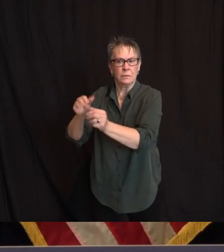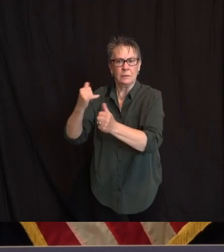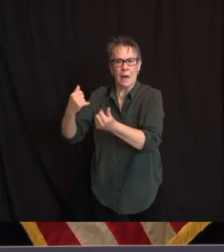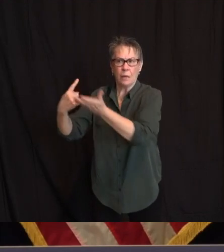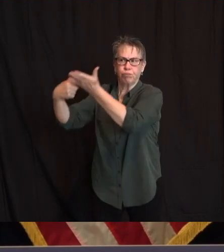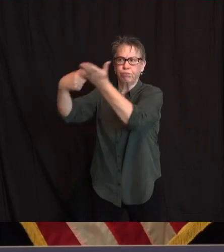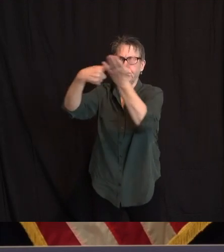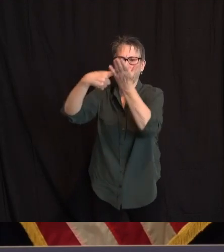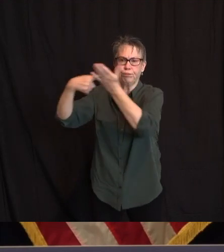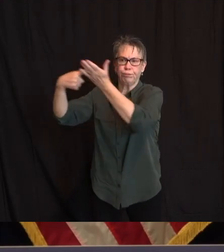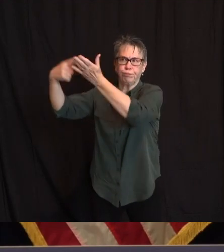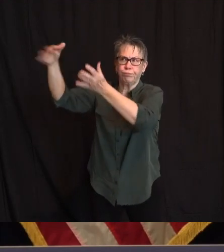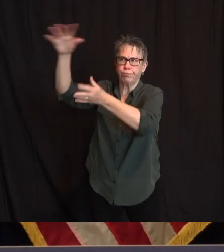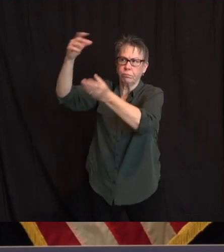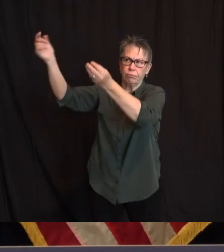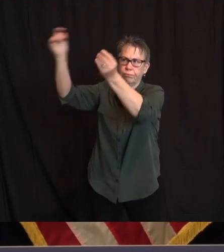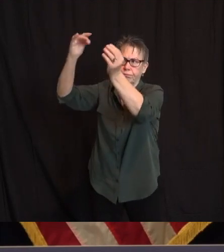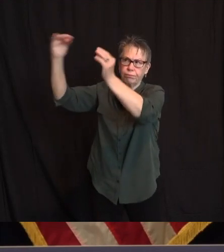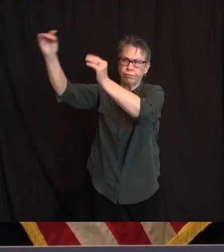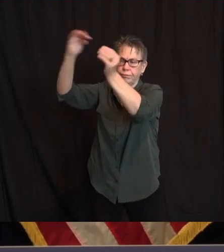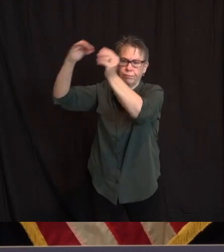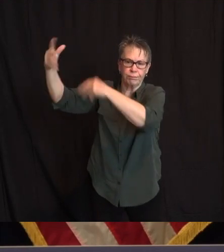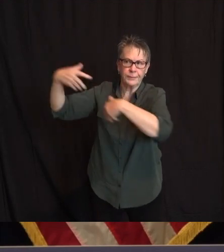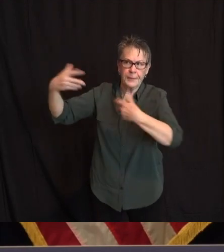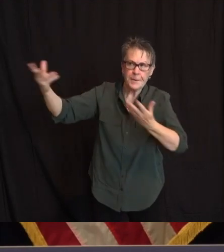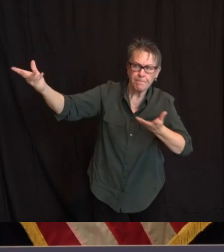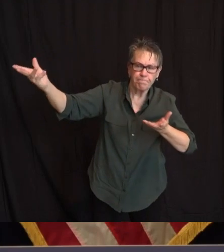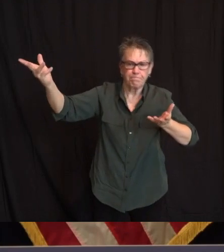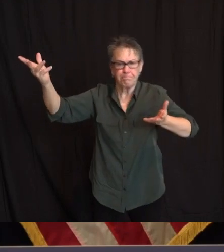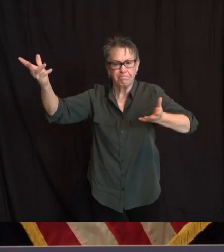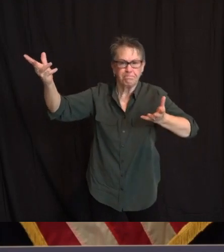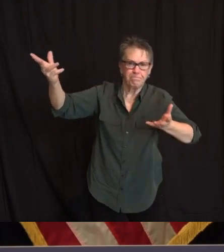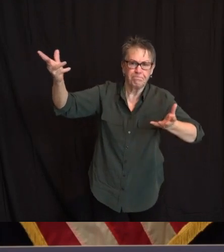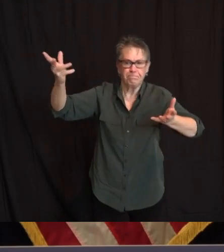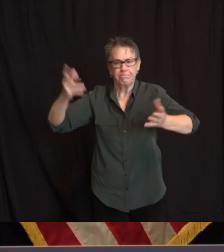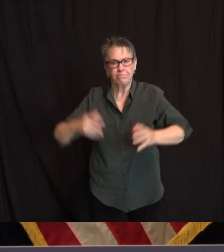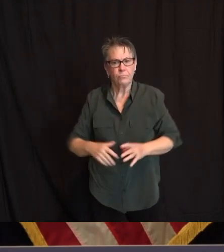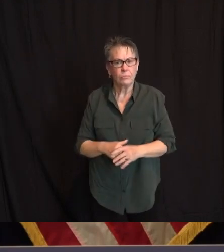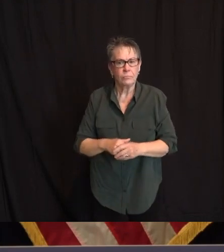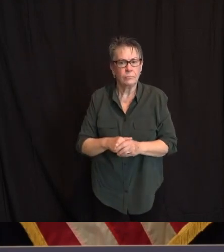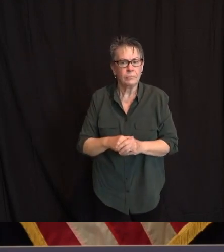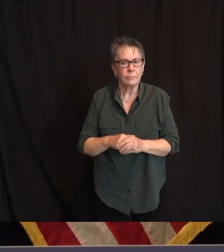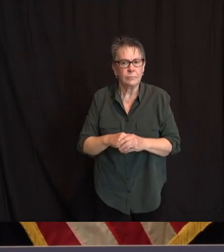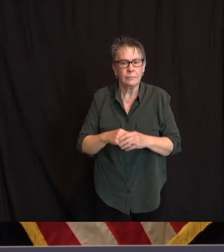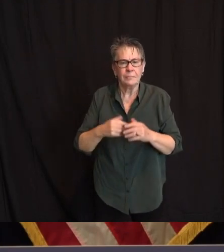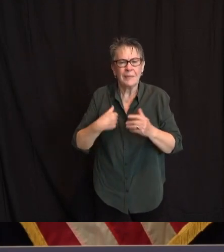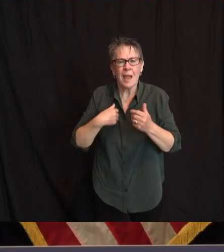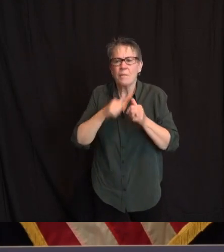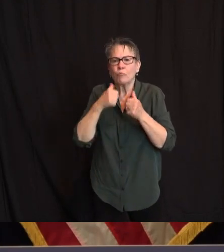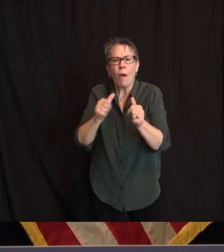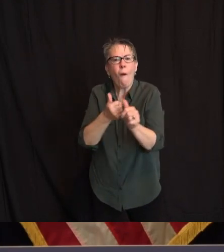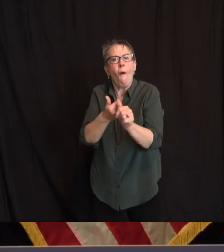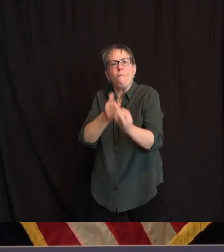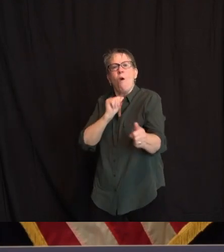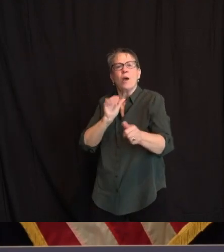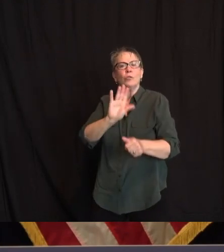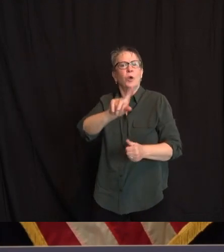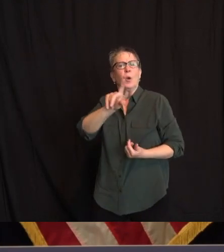important. No real insight. I'm not trying to dodge it. We just don't have any insight on your questions on July 3rd,